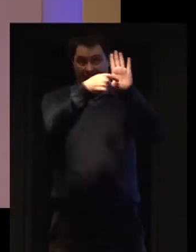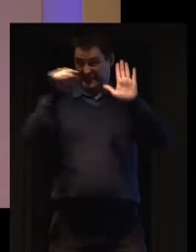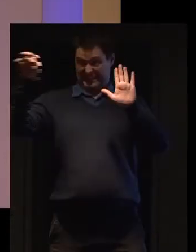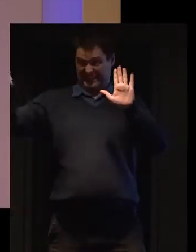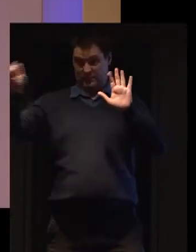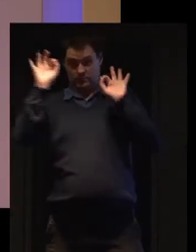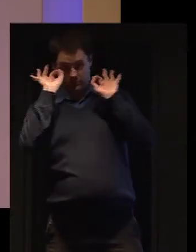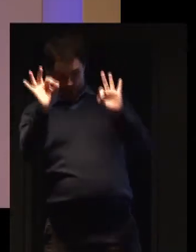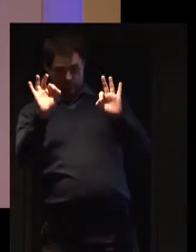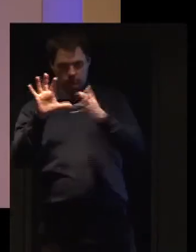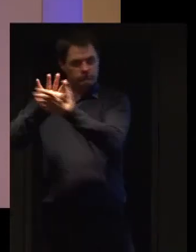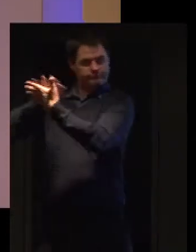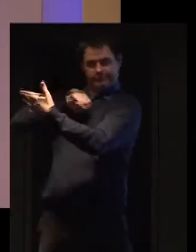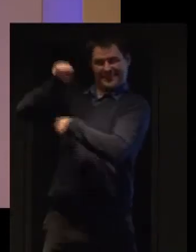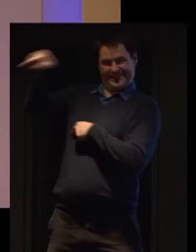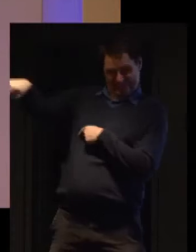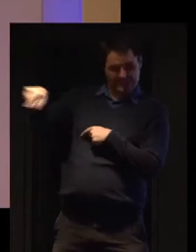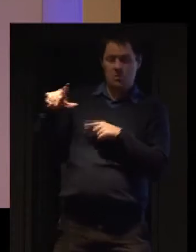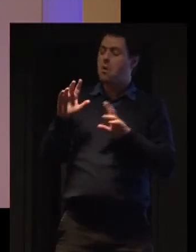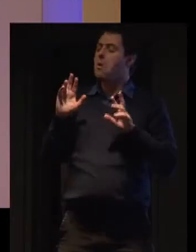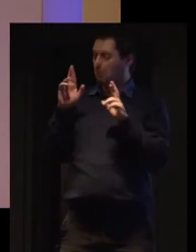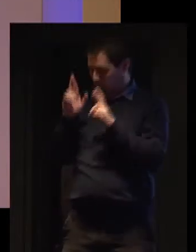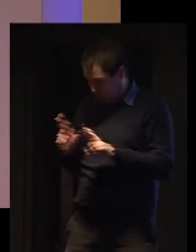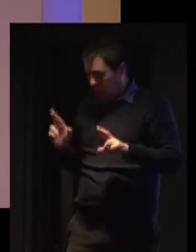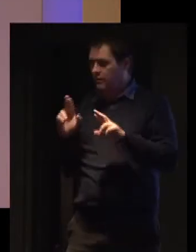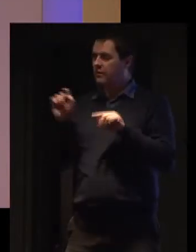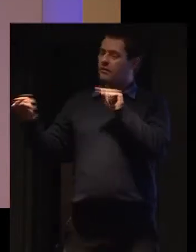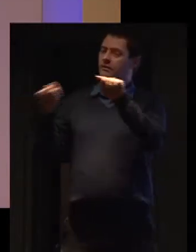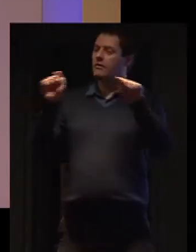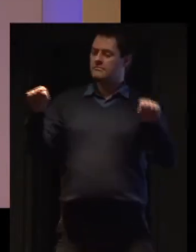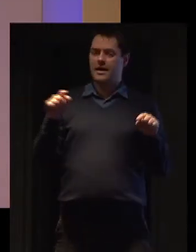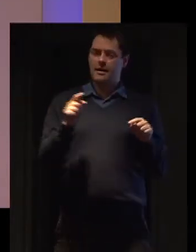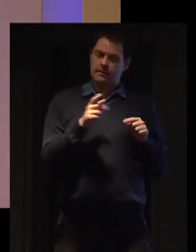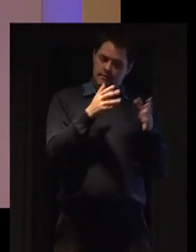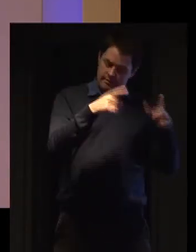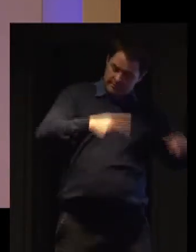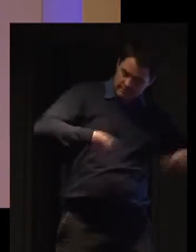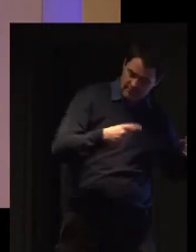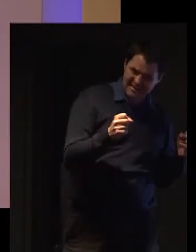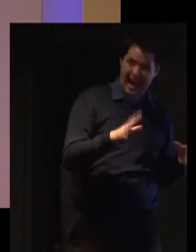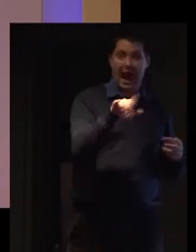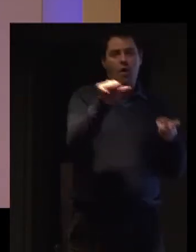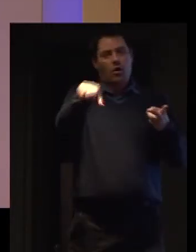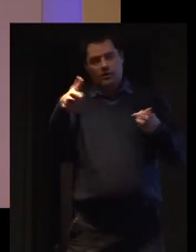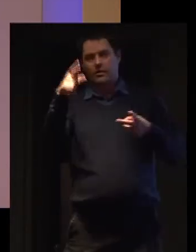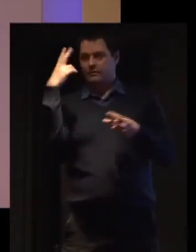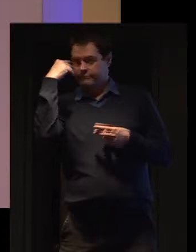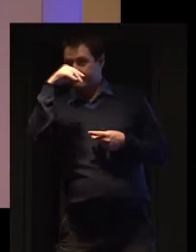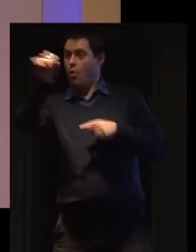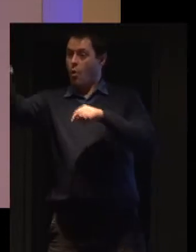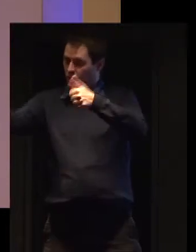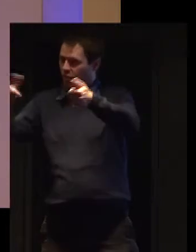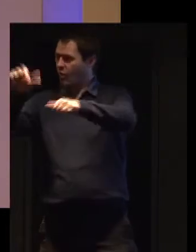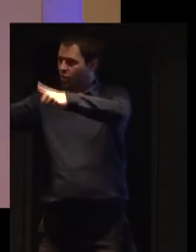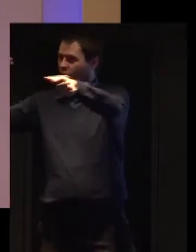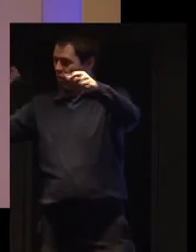that all types of disabilities should be catered for to allow everybody to go and watch the football game.